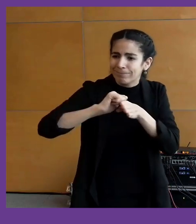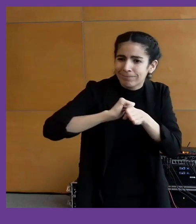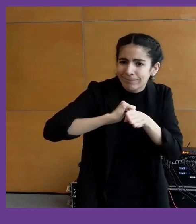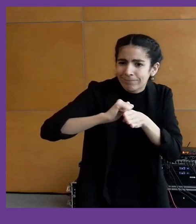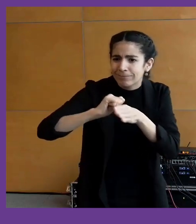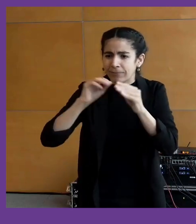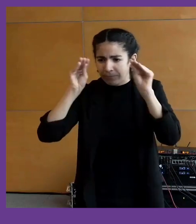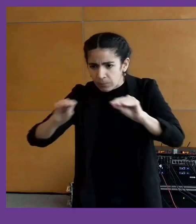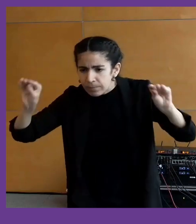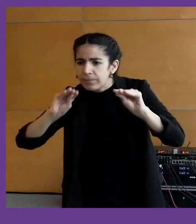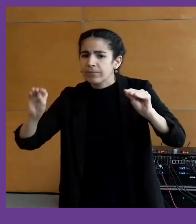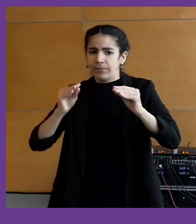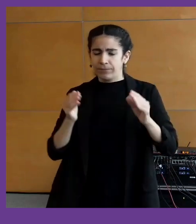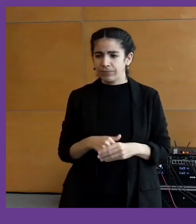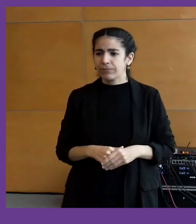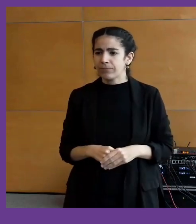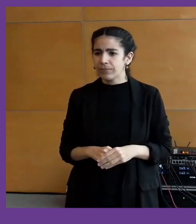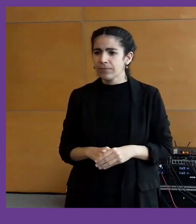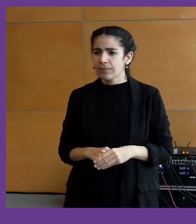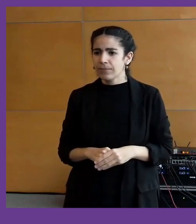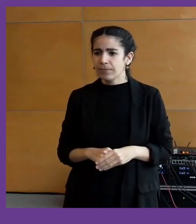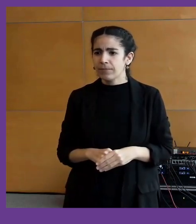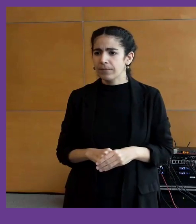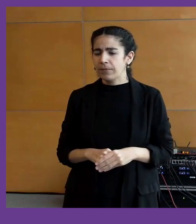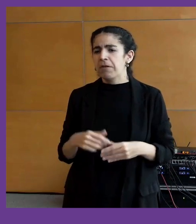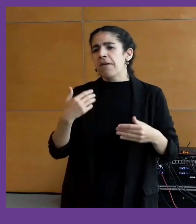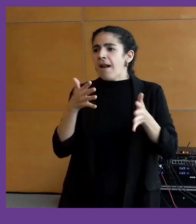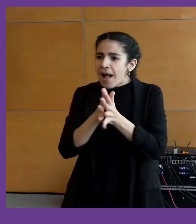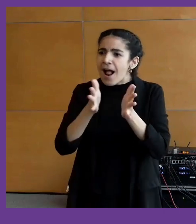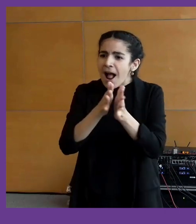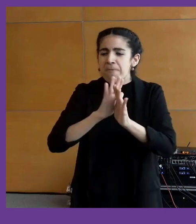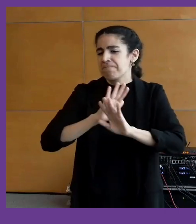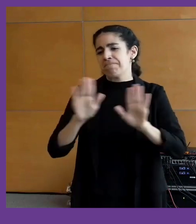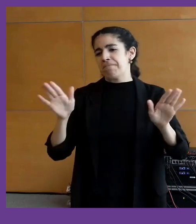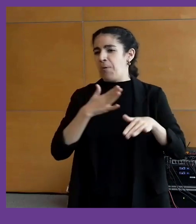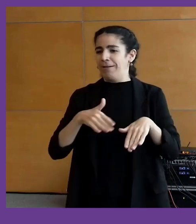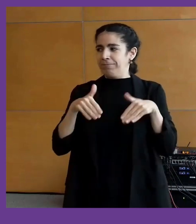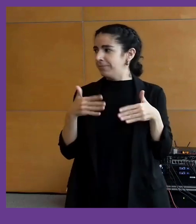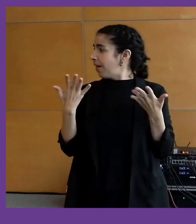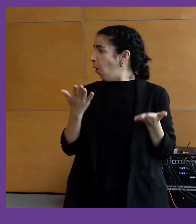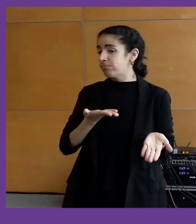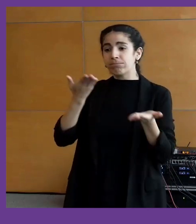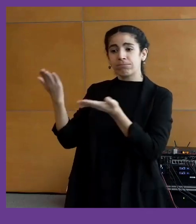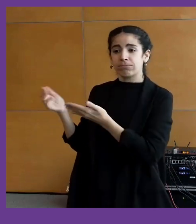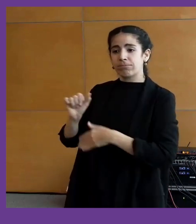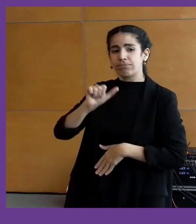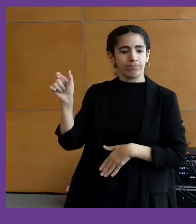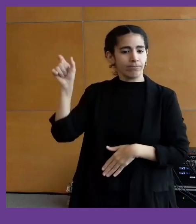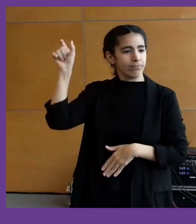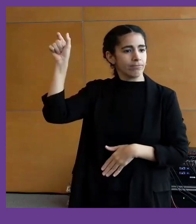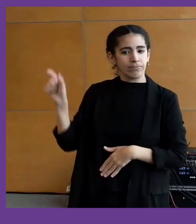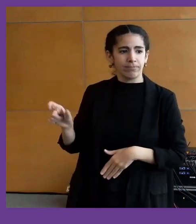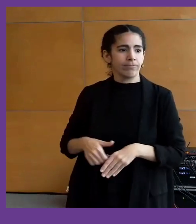to pass the floor to Dilior Kakimov. He is the Director